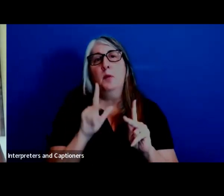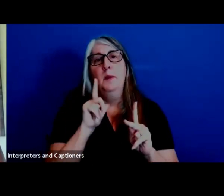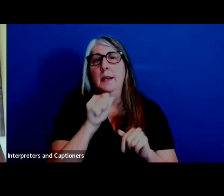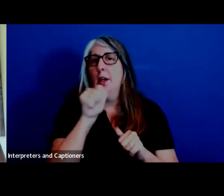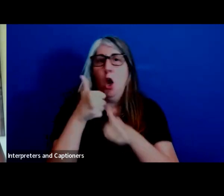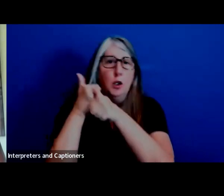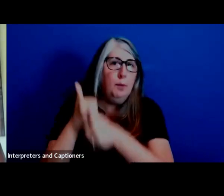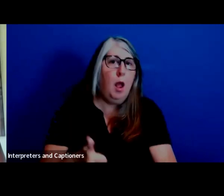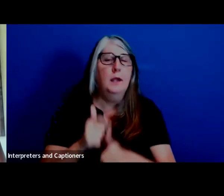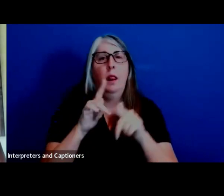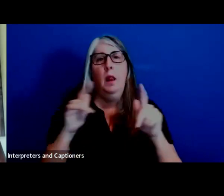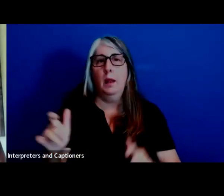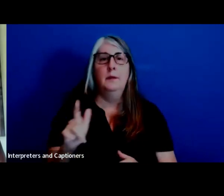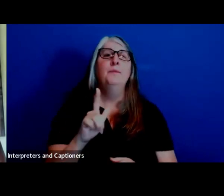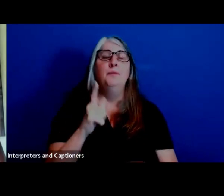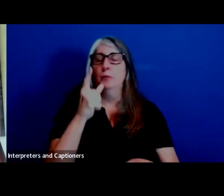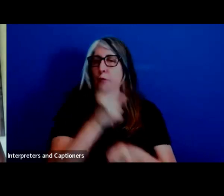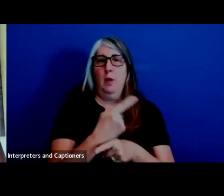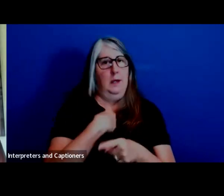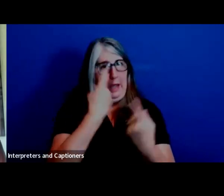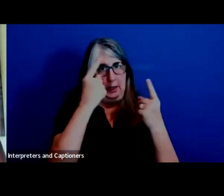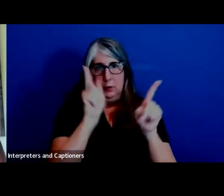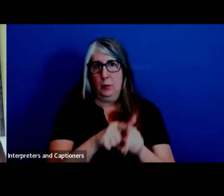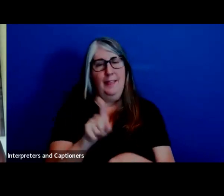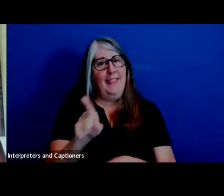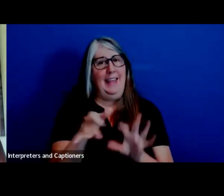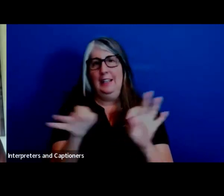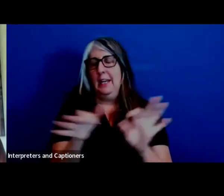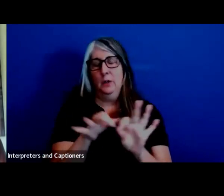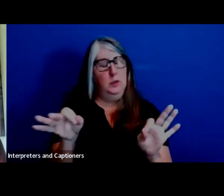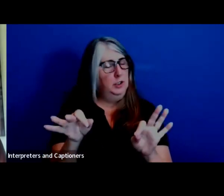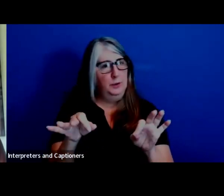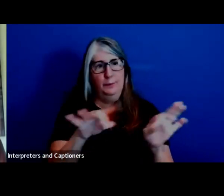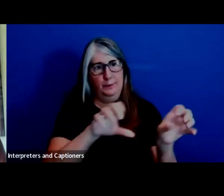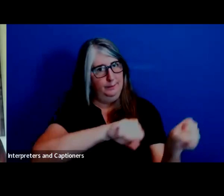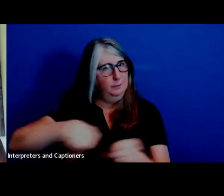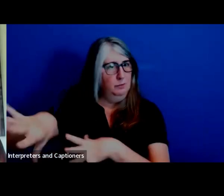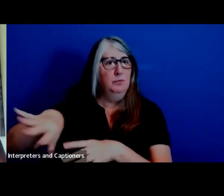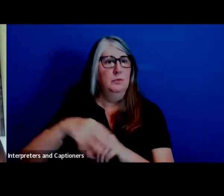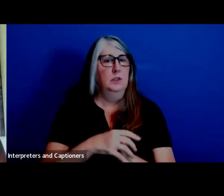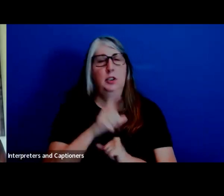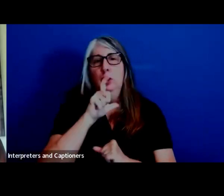whatnot. And I agree that that kind of language has no business in any kind of